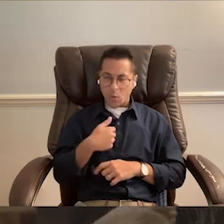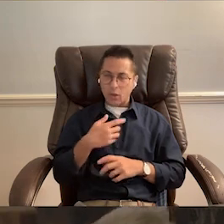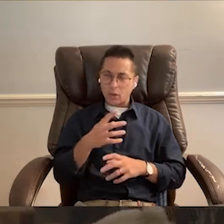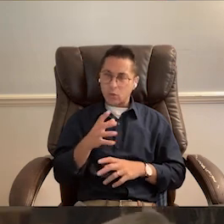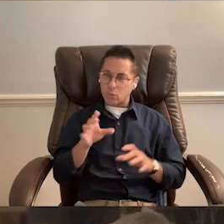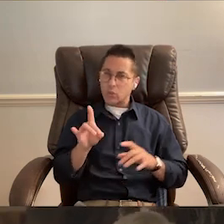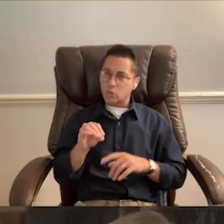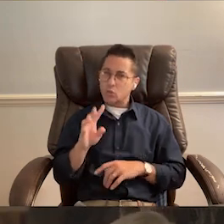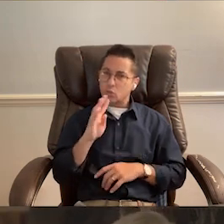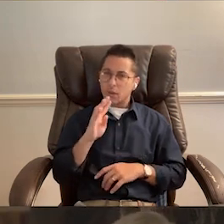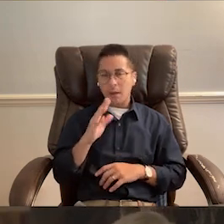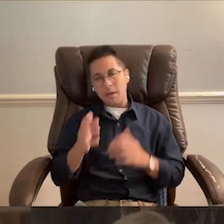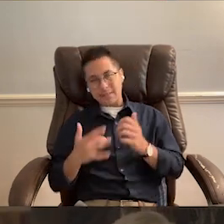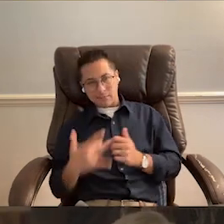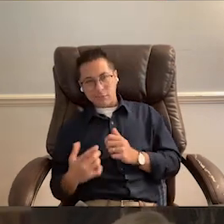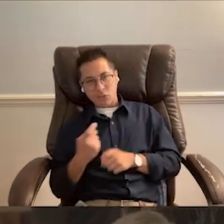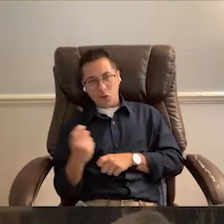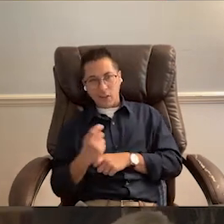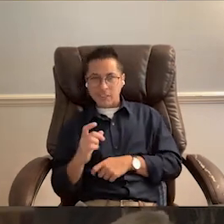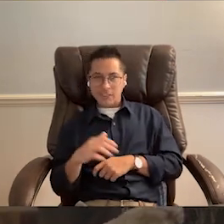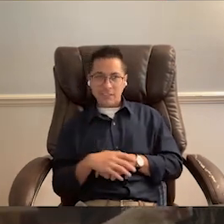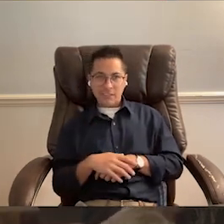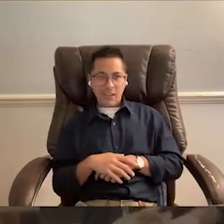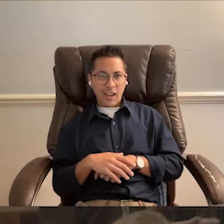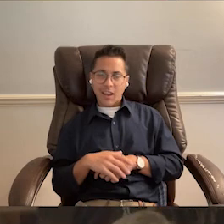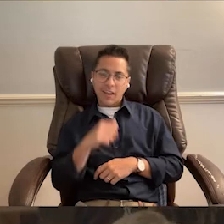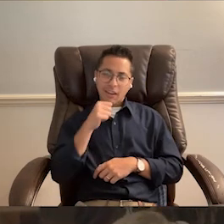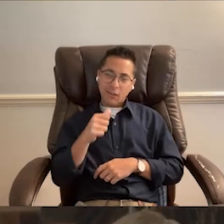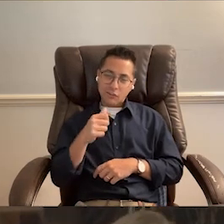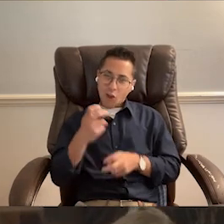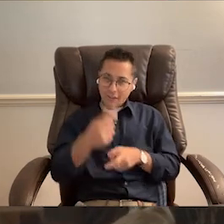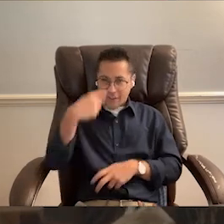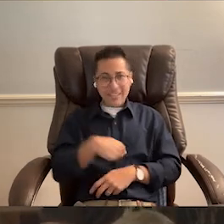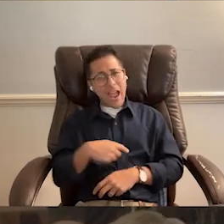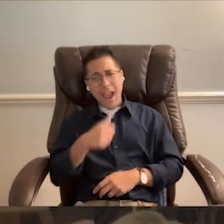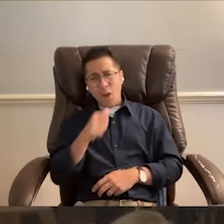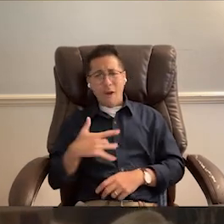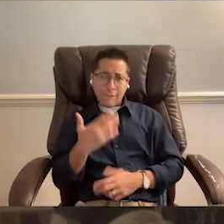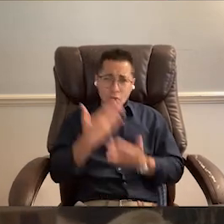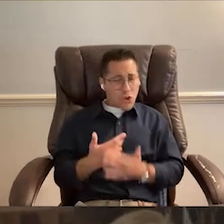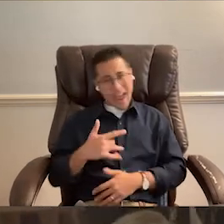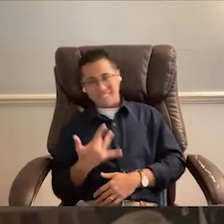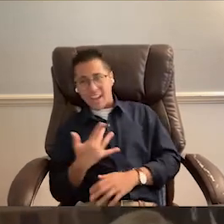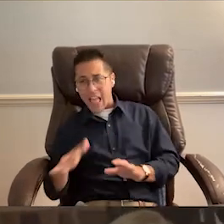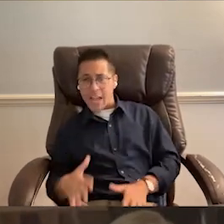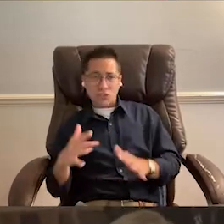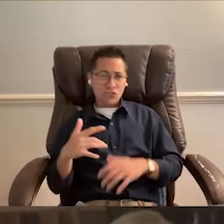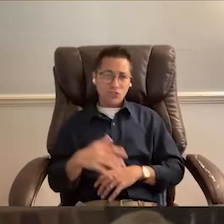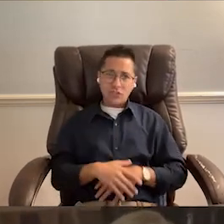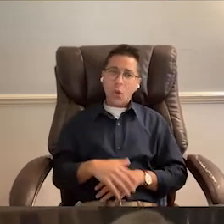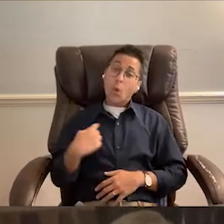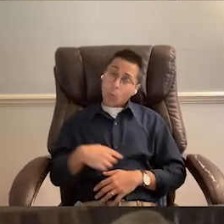for school, but I would say we do talk. Good. It's mostly joking though, because it's harder for us to straight up go, hey, I don't feel good,